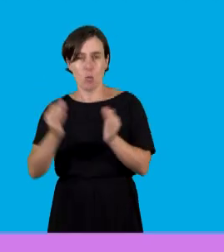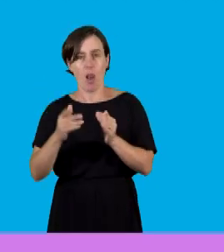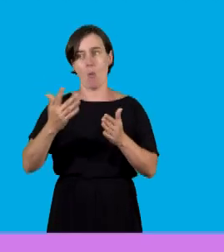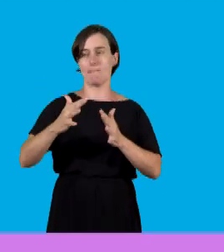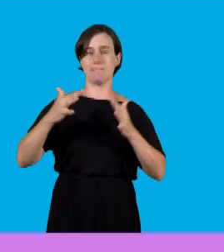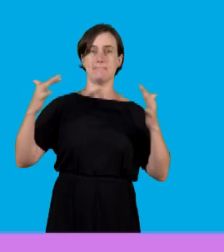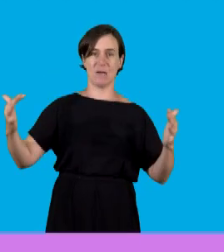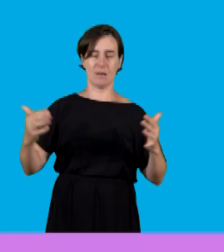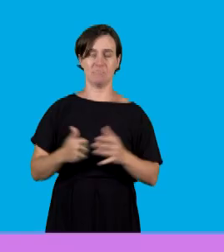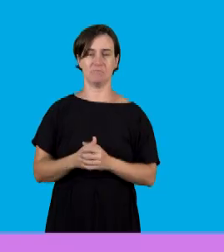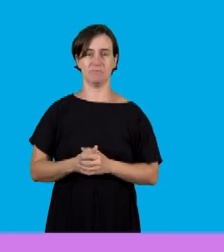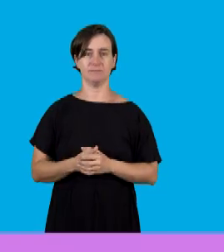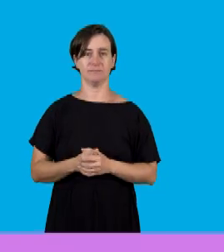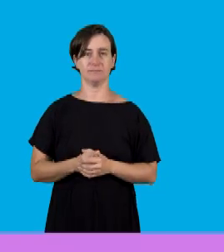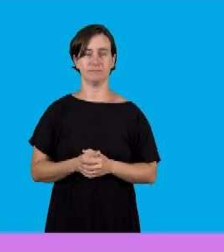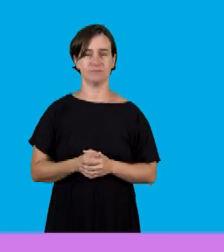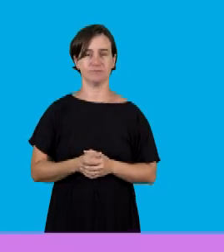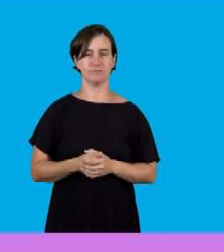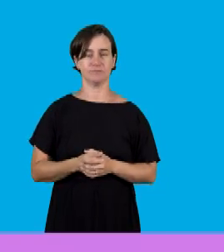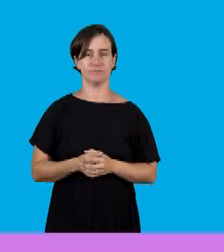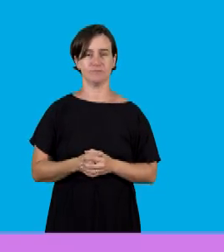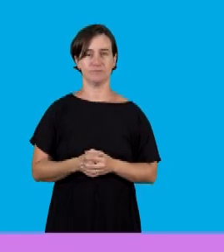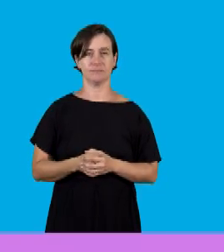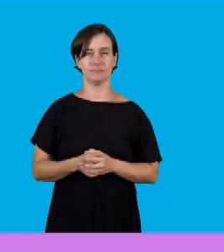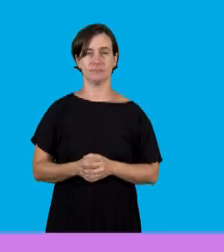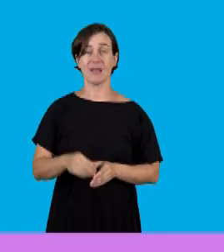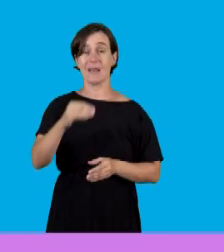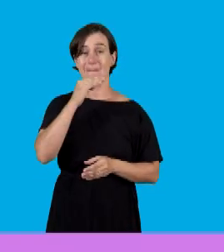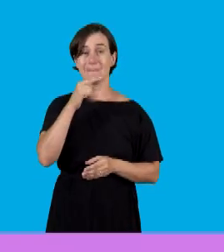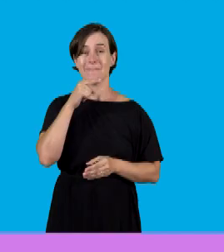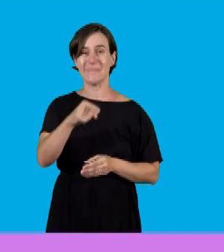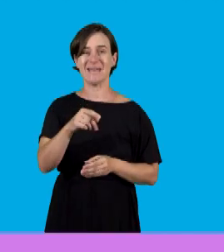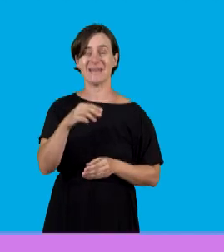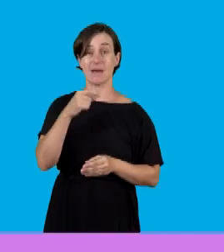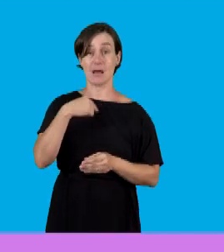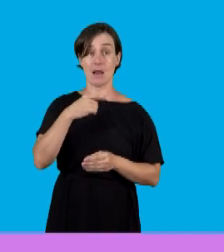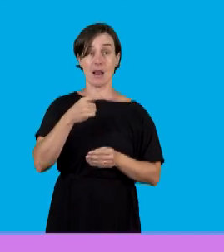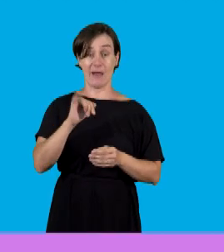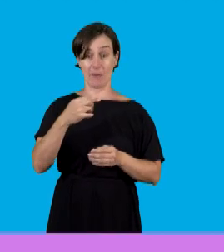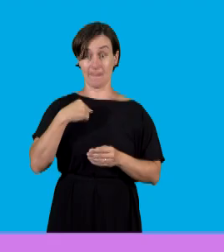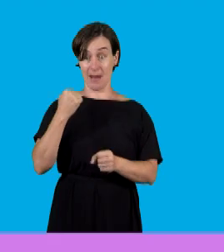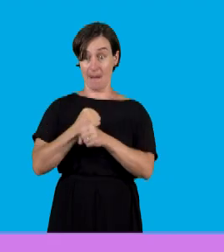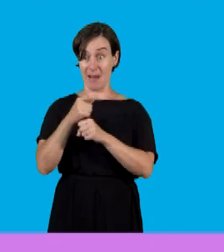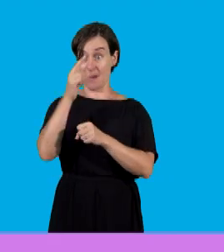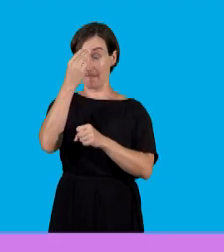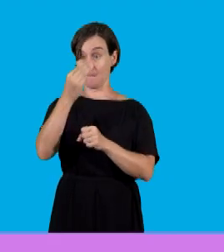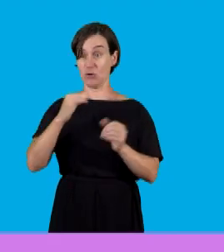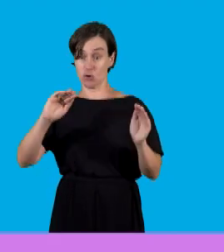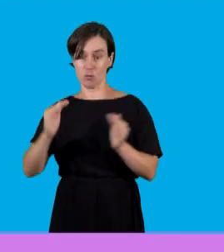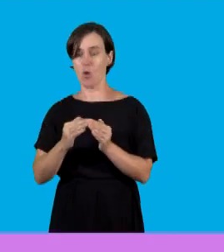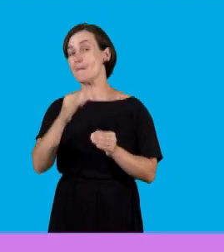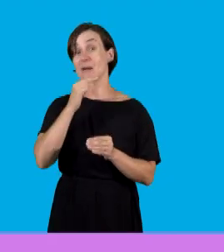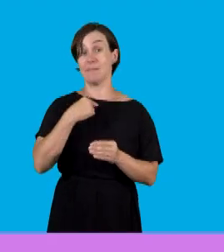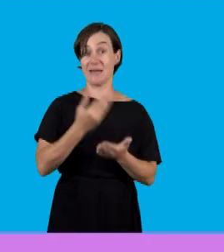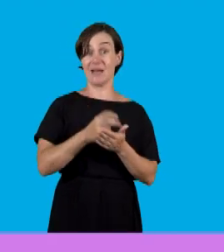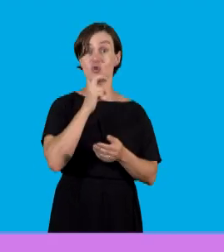reduced the drawing paper or reduced the drawing on that drawing paper, then the scale becomes invalid. Remember, initially when you